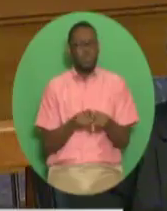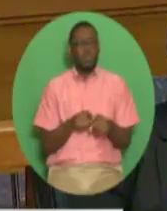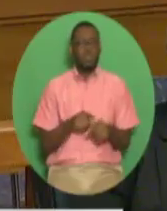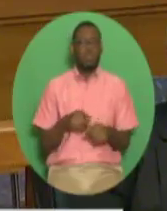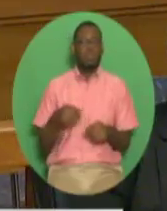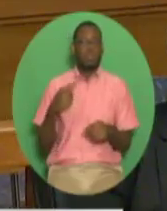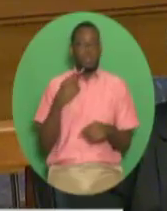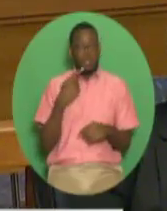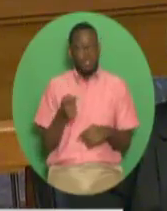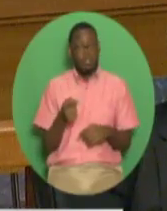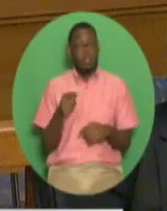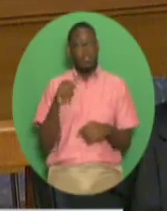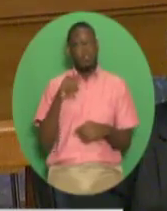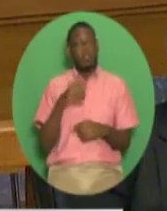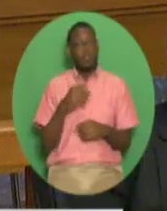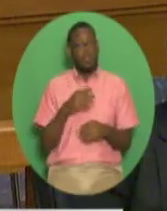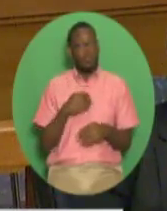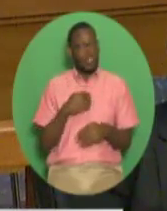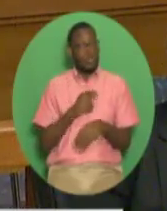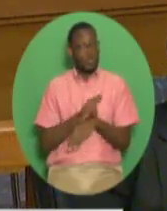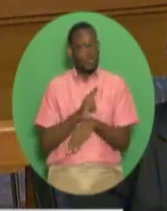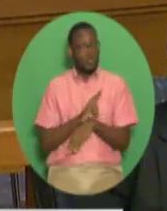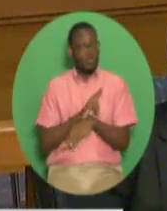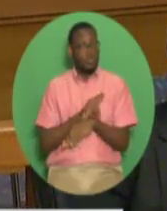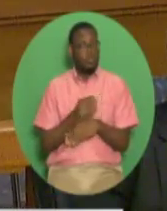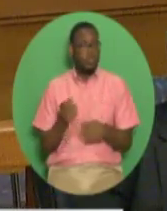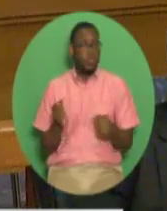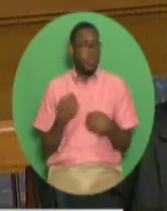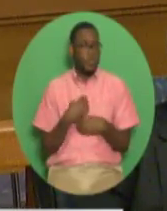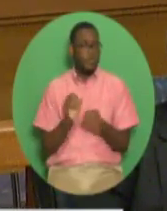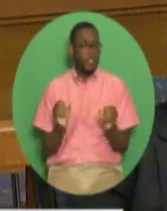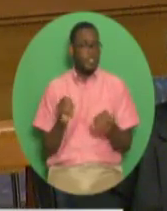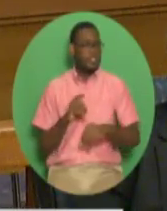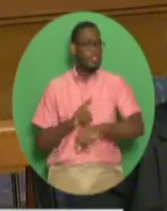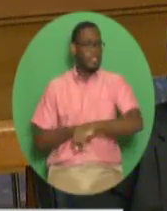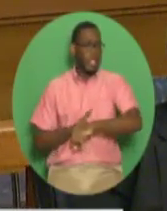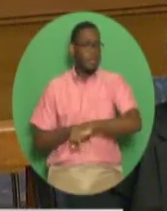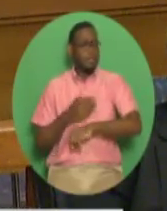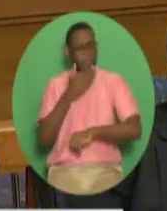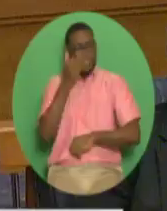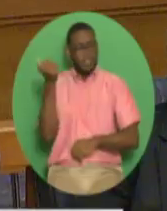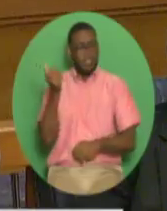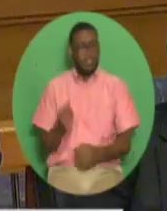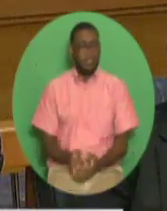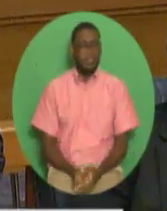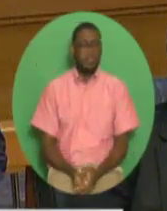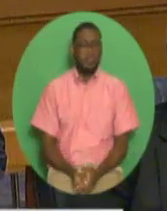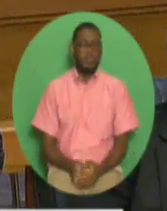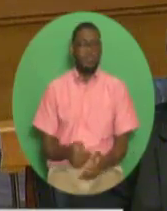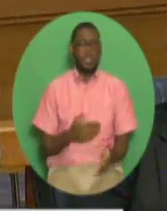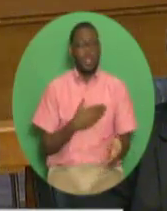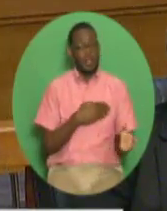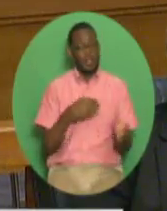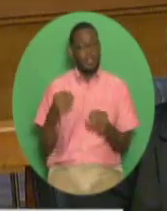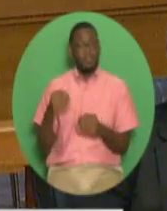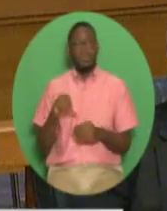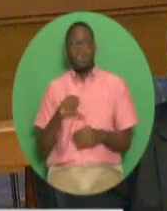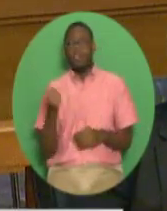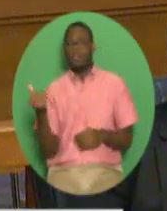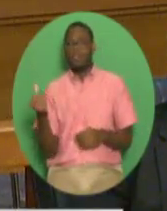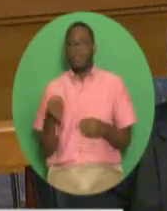better utilization of office and time and so on. One of the other issues that can improve productivity, of course,